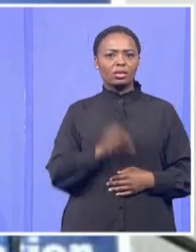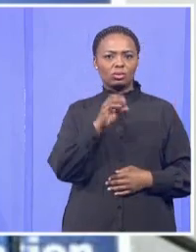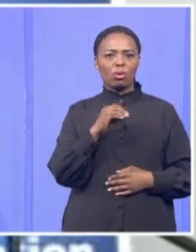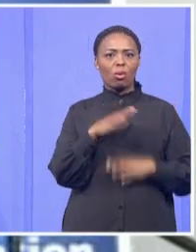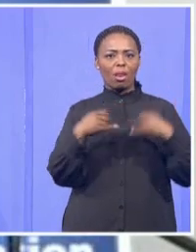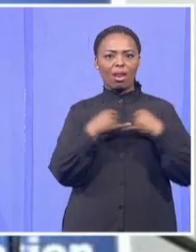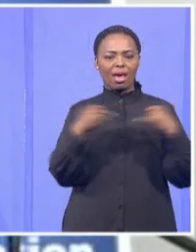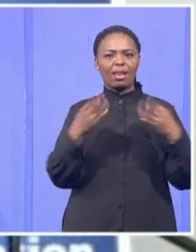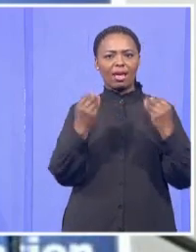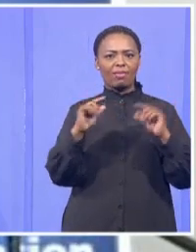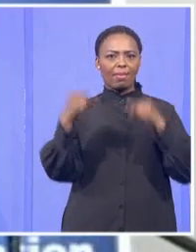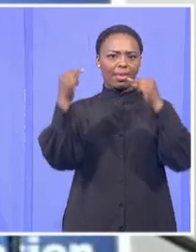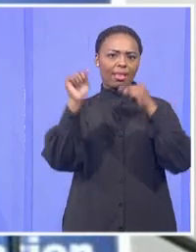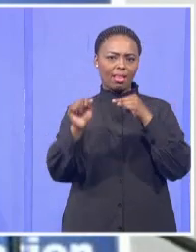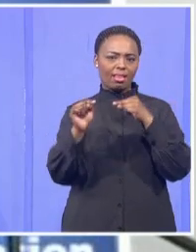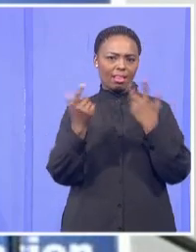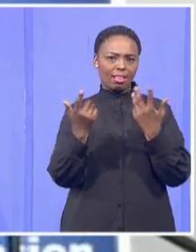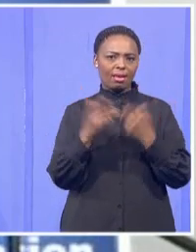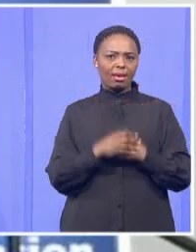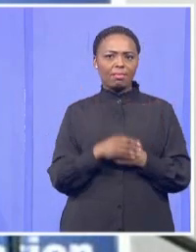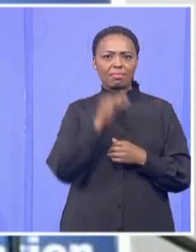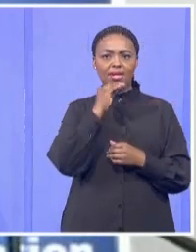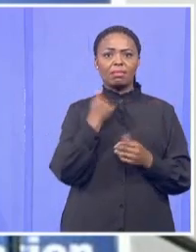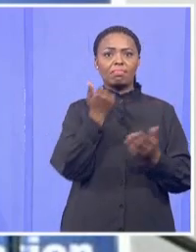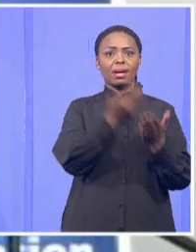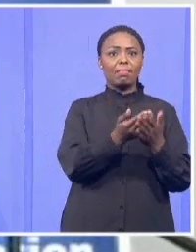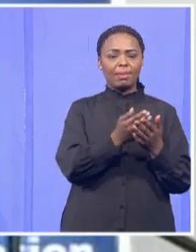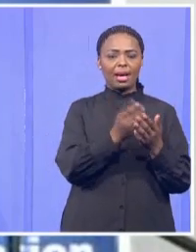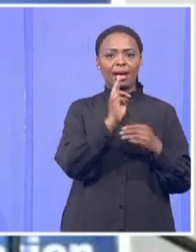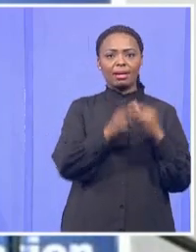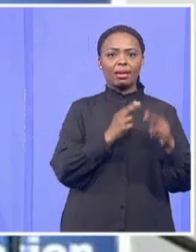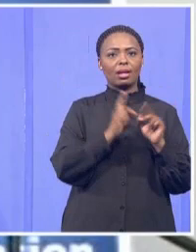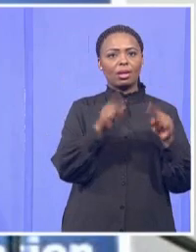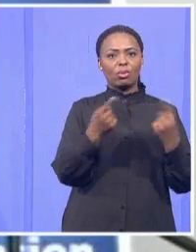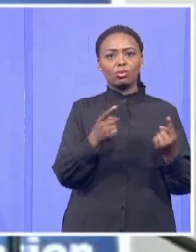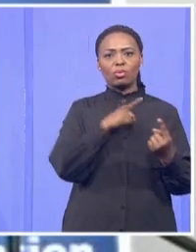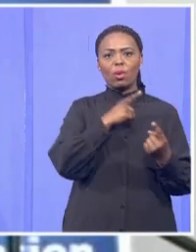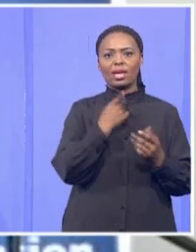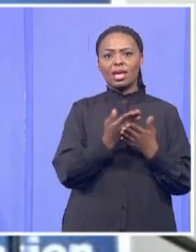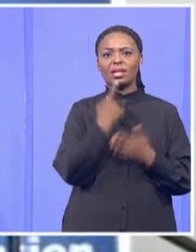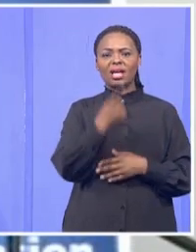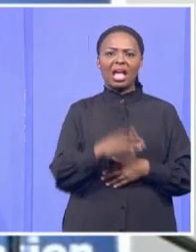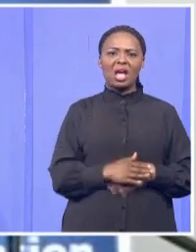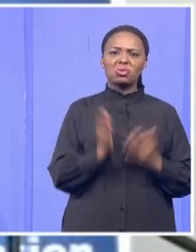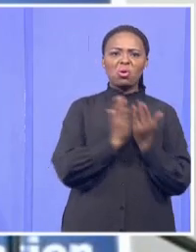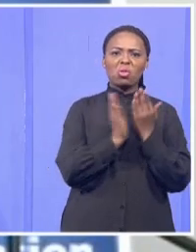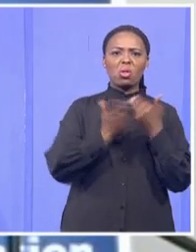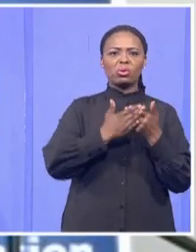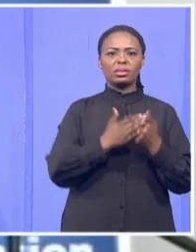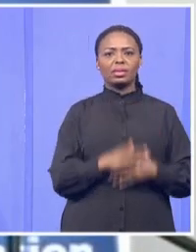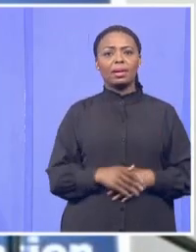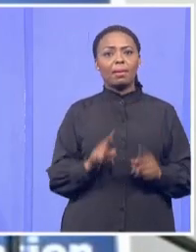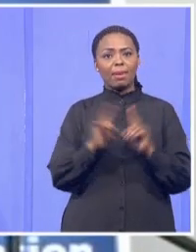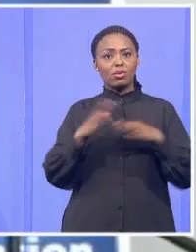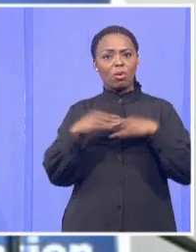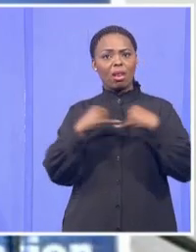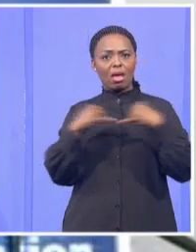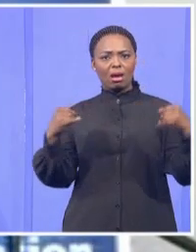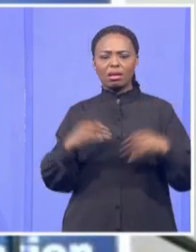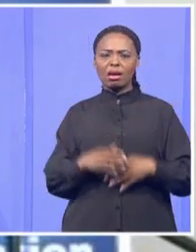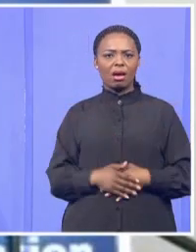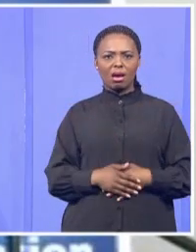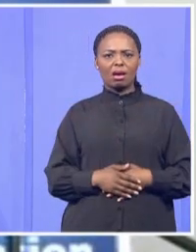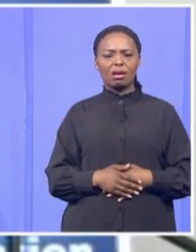leave. So with the online registration, the parent has the right to appeal. So you